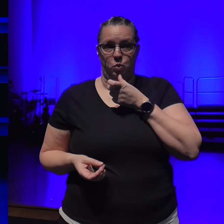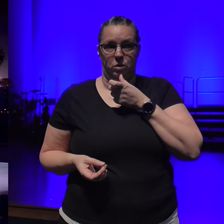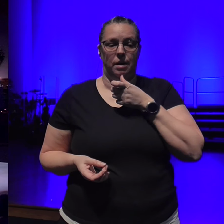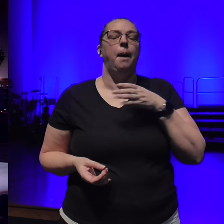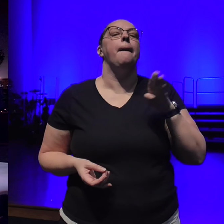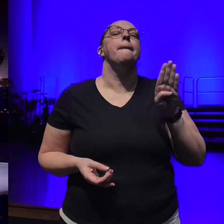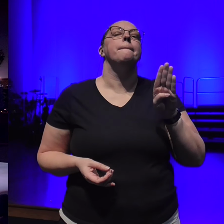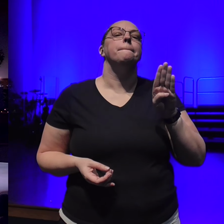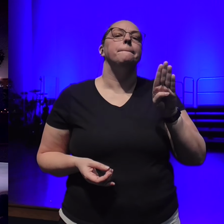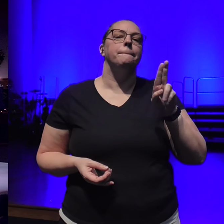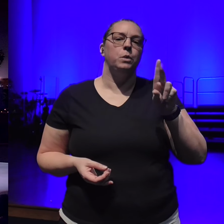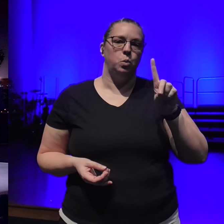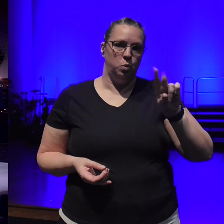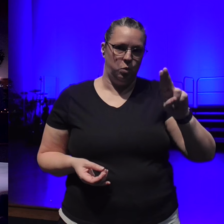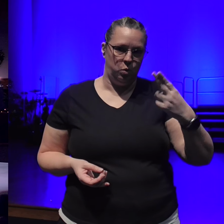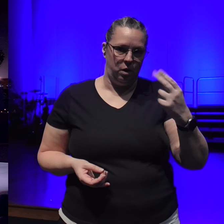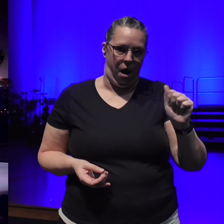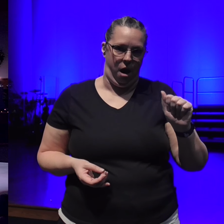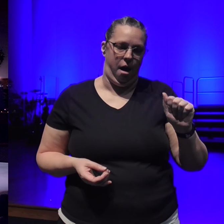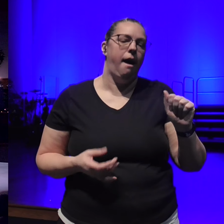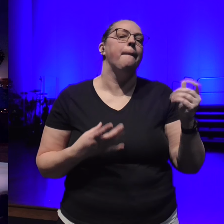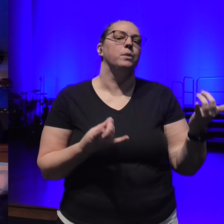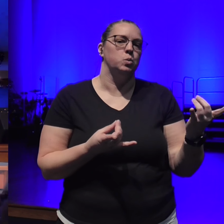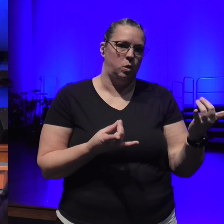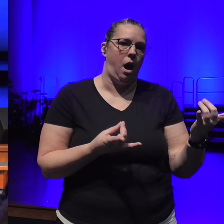The Buddha. The Buddha